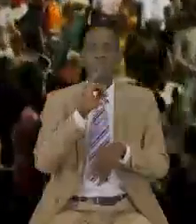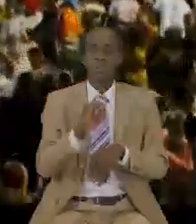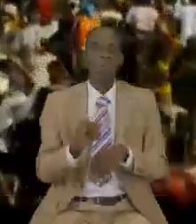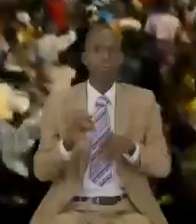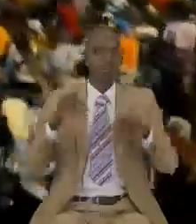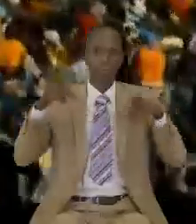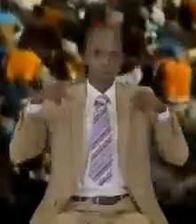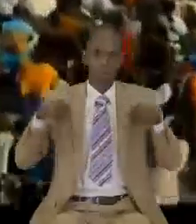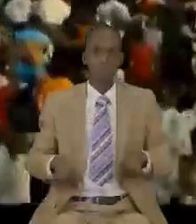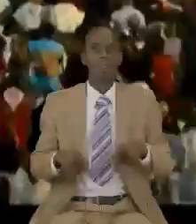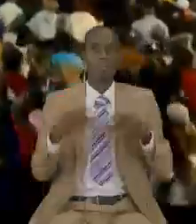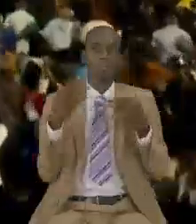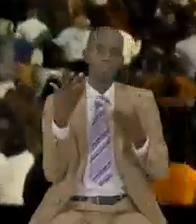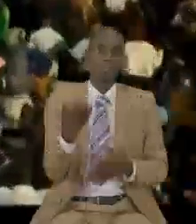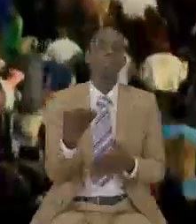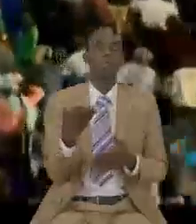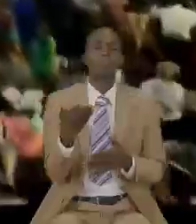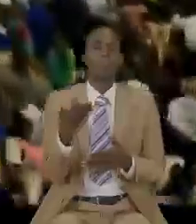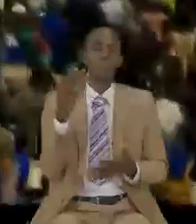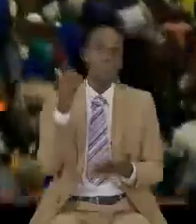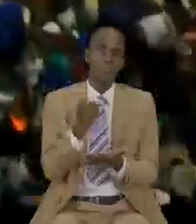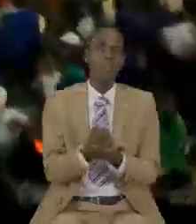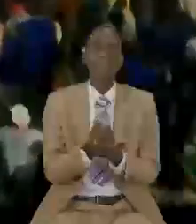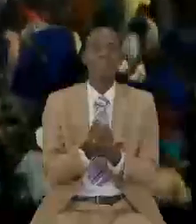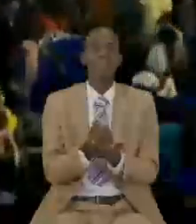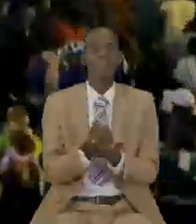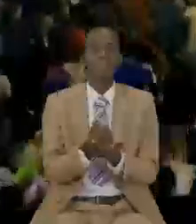personal, right there. It has happened.